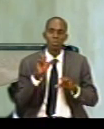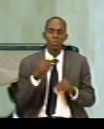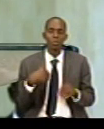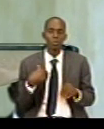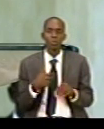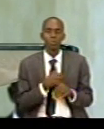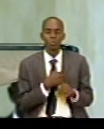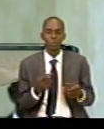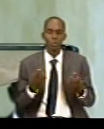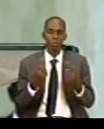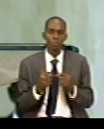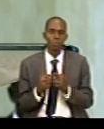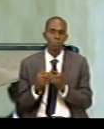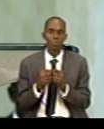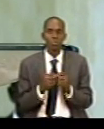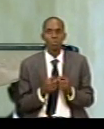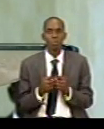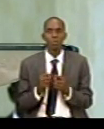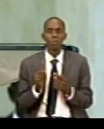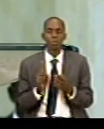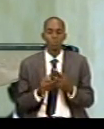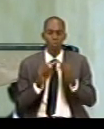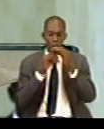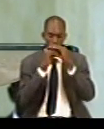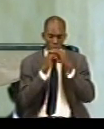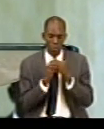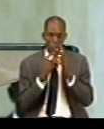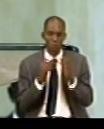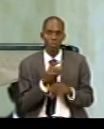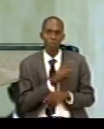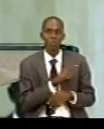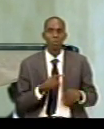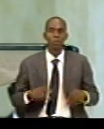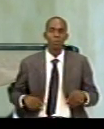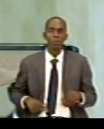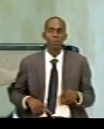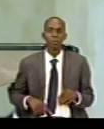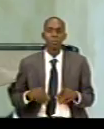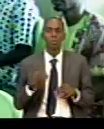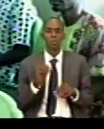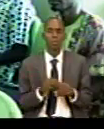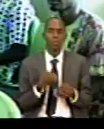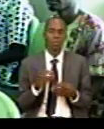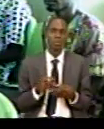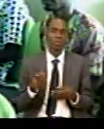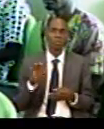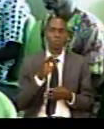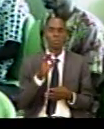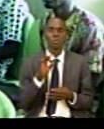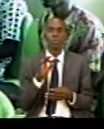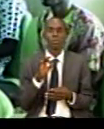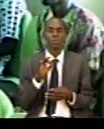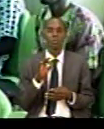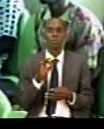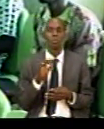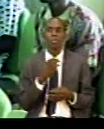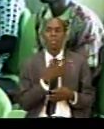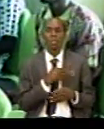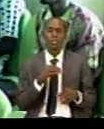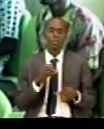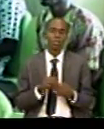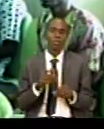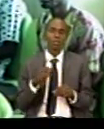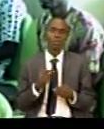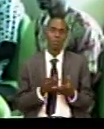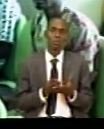together to worship the Lord in spirit and in truth.